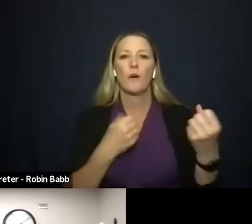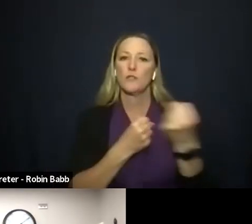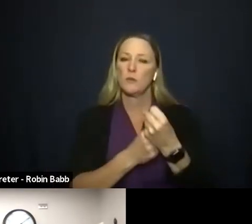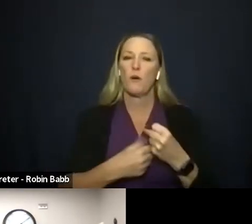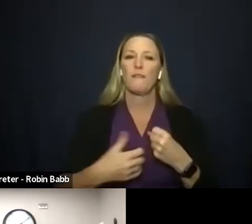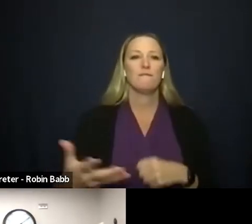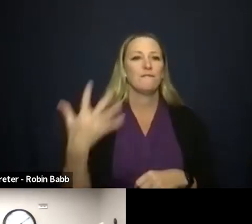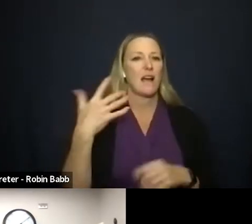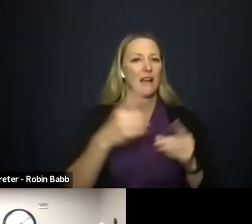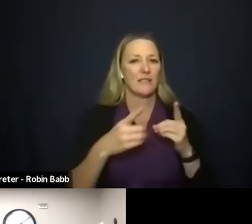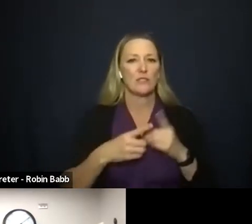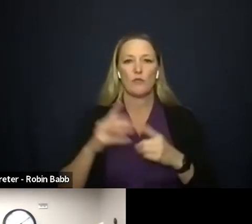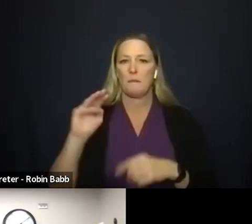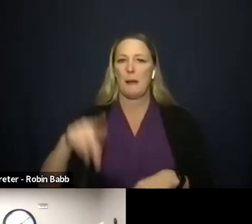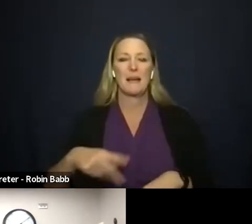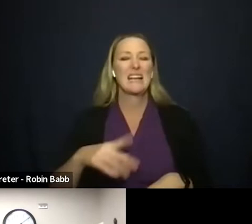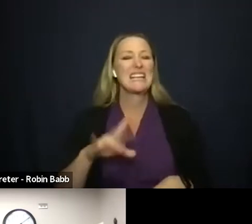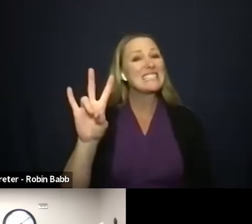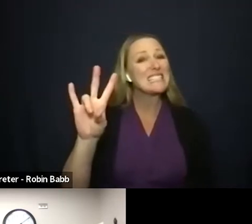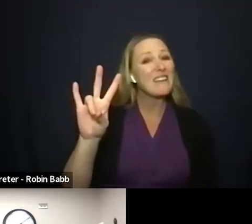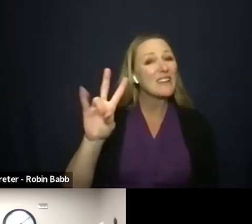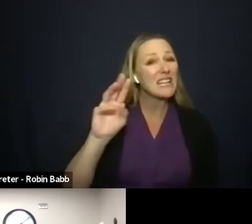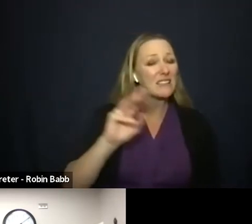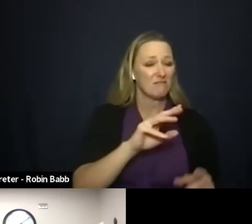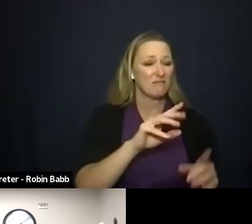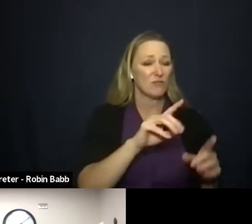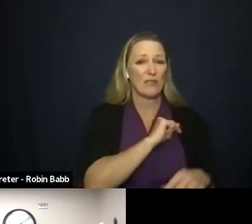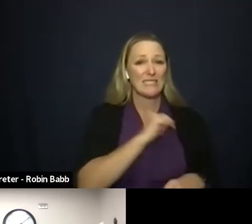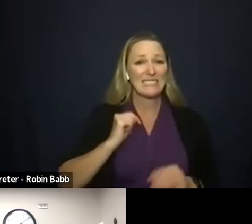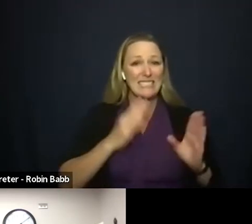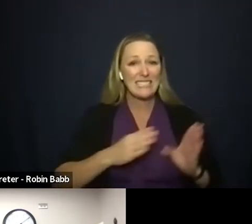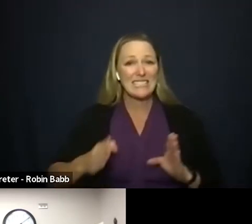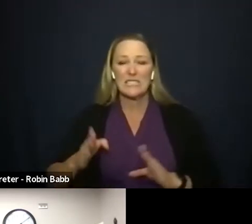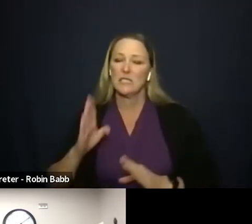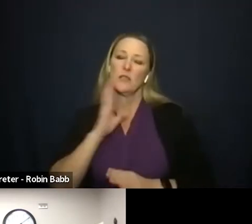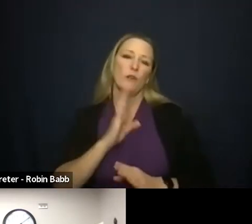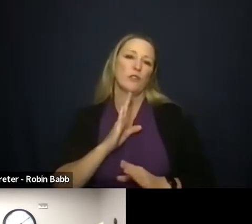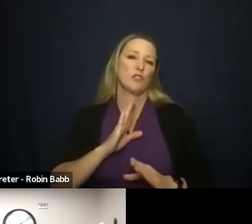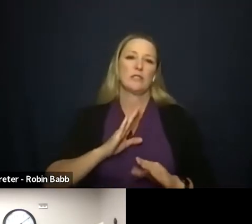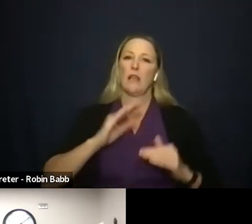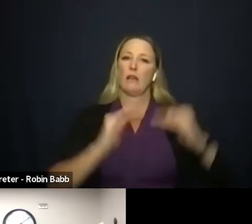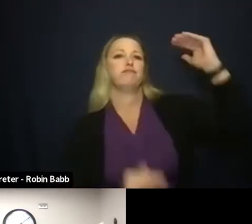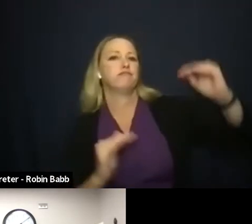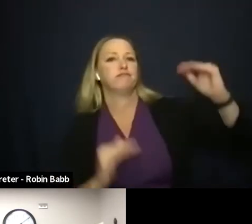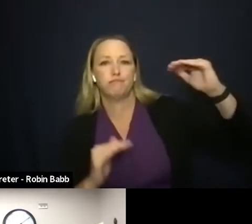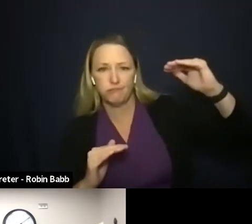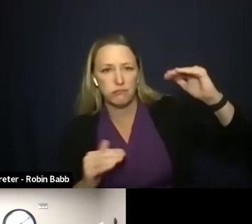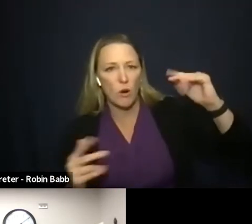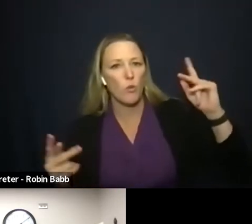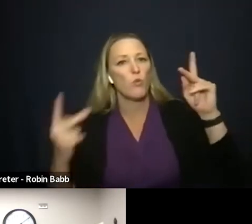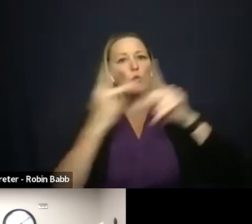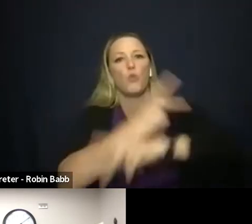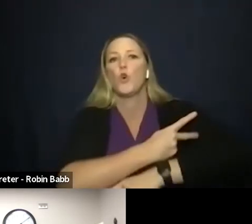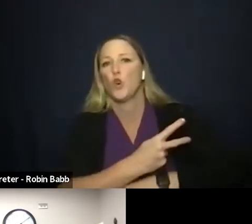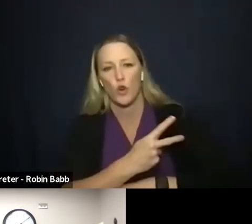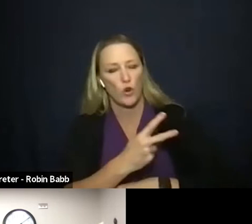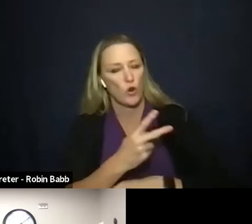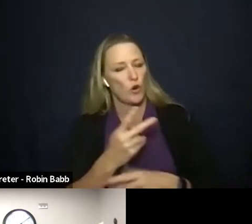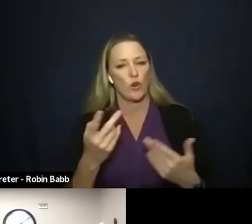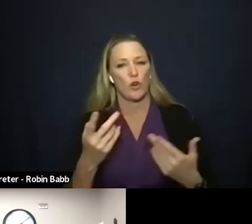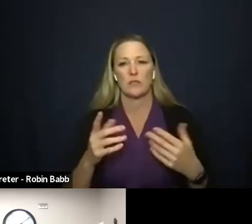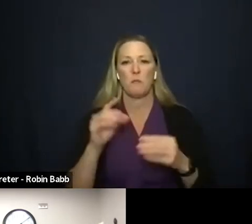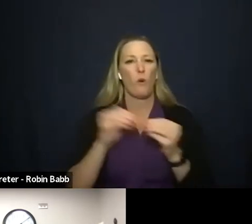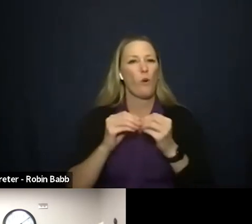seven trustees will only continue to exacerbate the already large and equitable inequalities within the district and continue to divide the